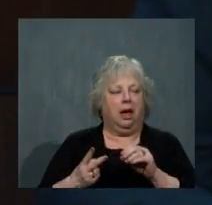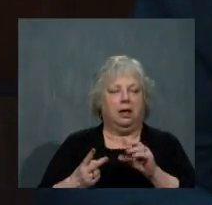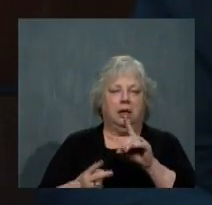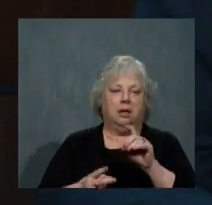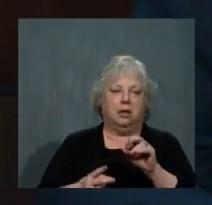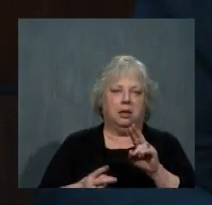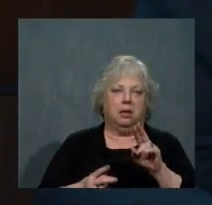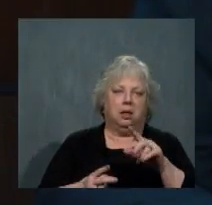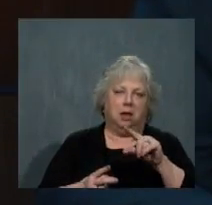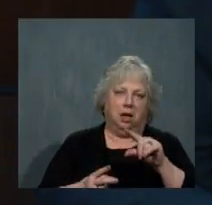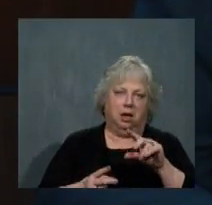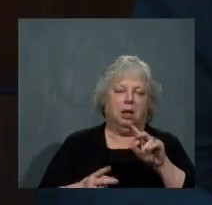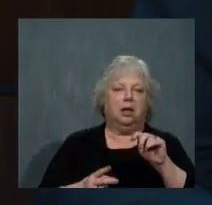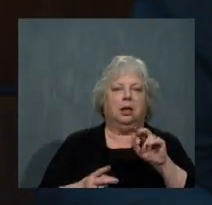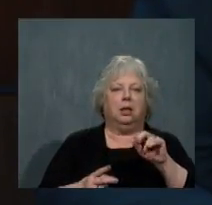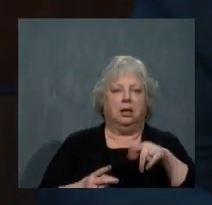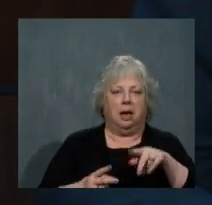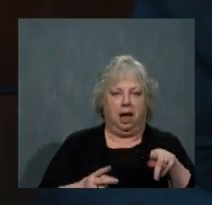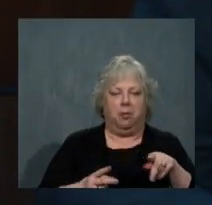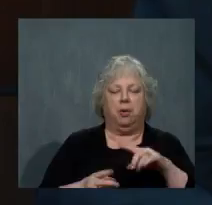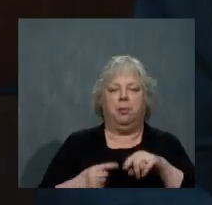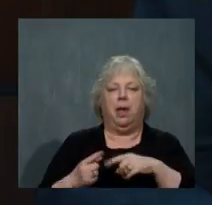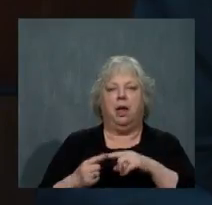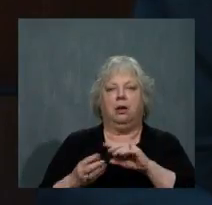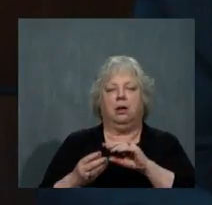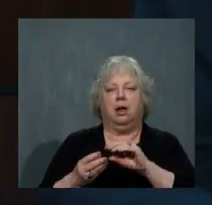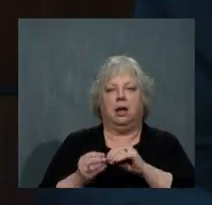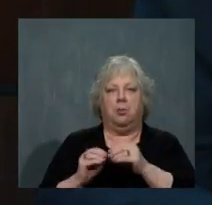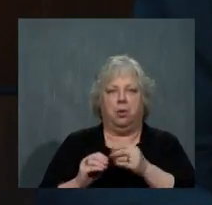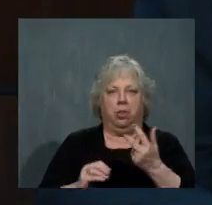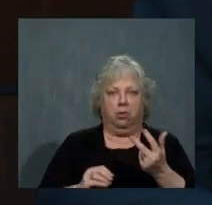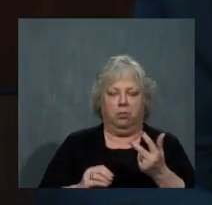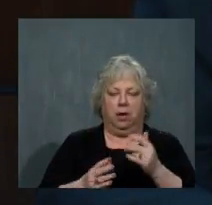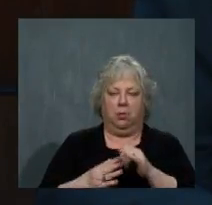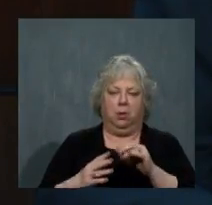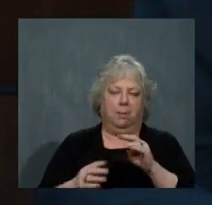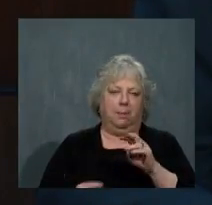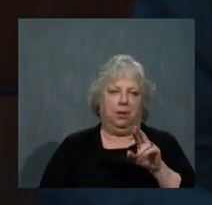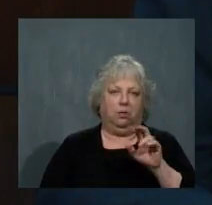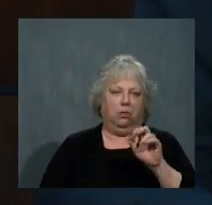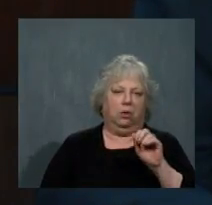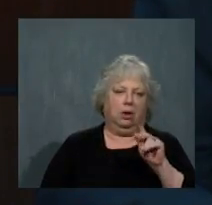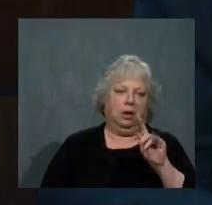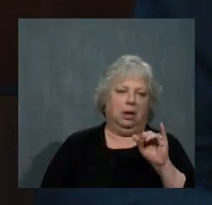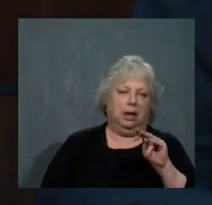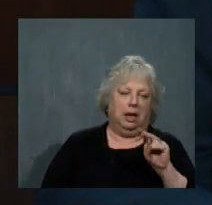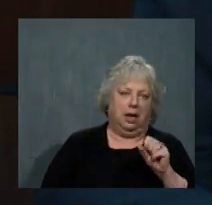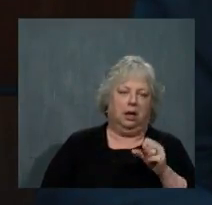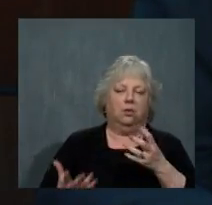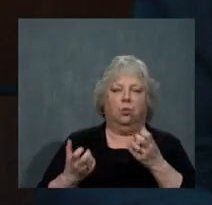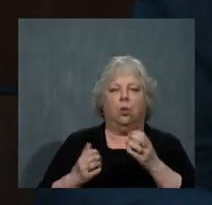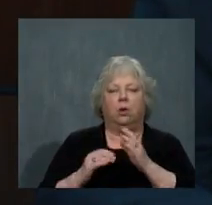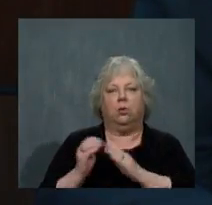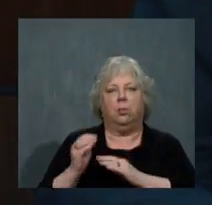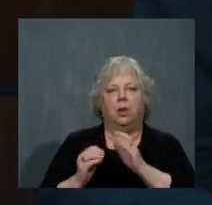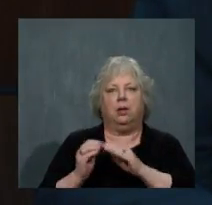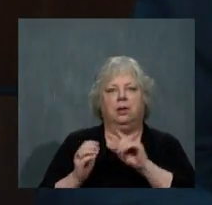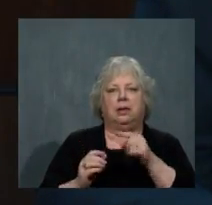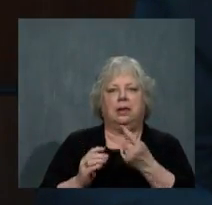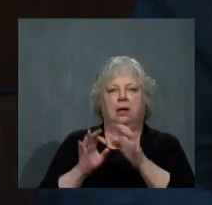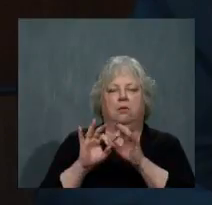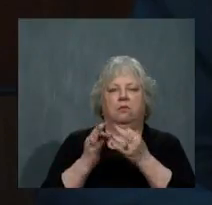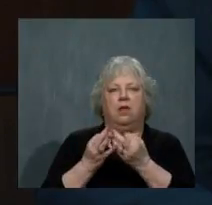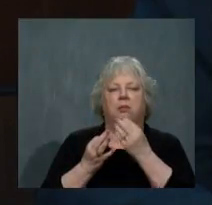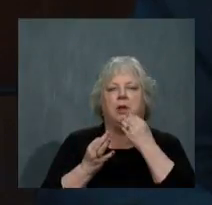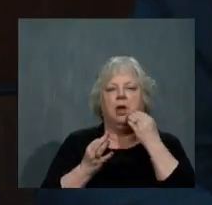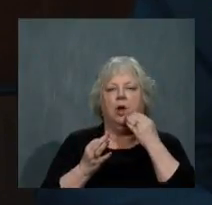Doug Tapp about the item on item 3, where Mr. Akins wishes to build a single-family